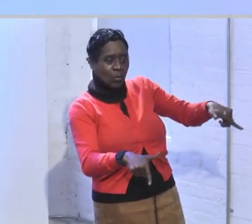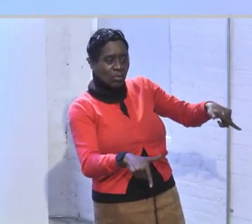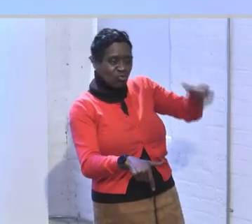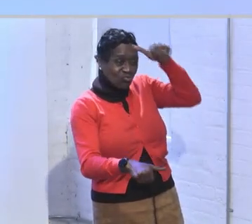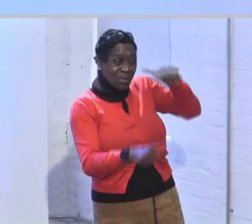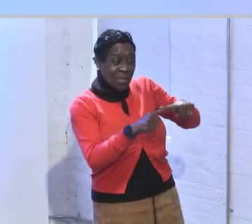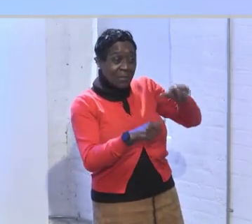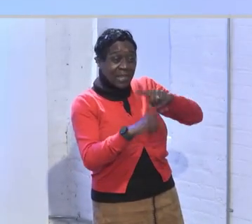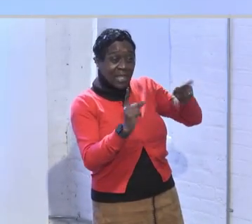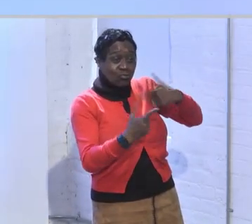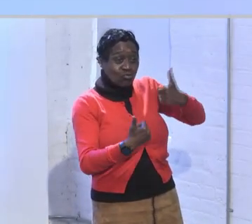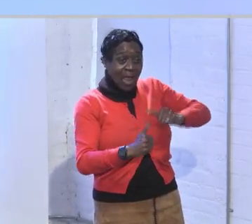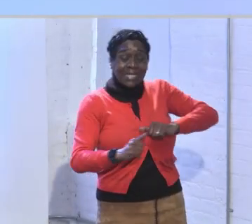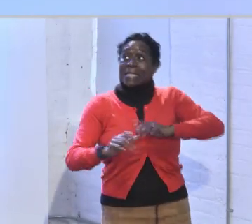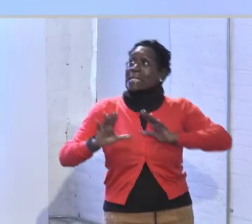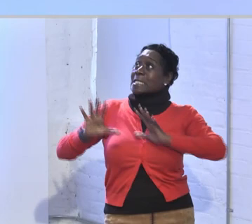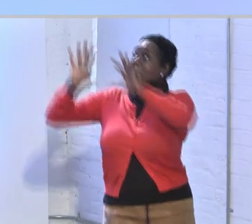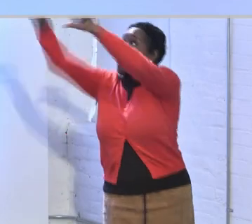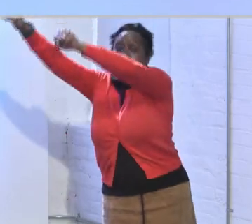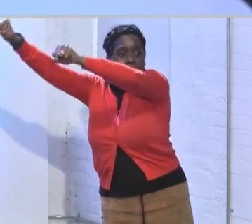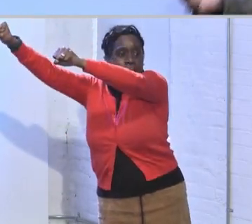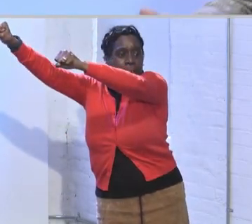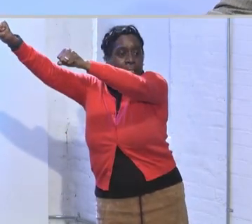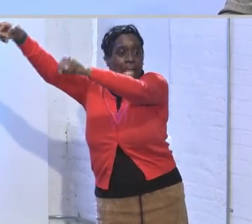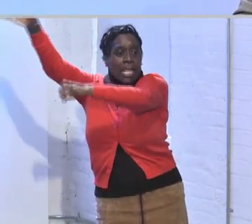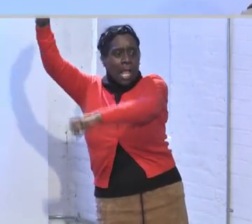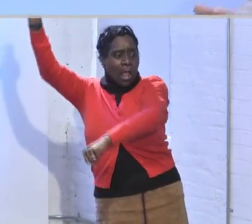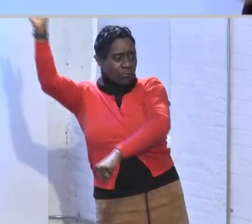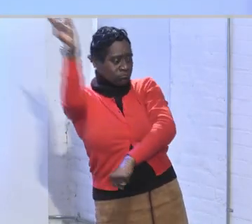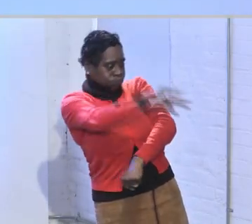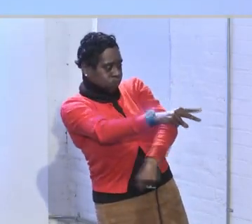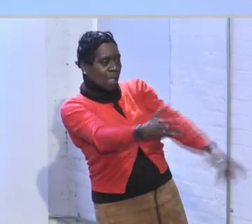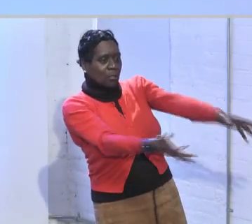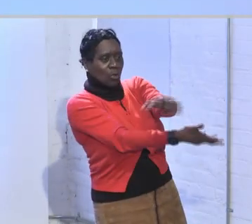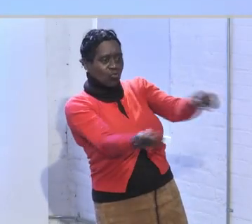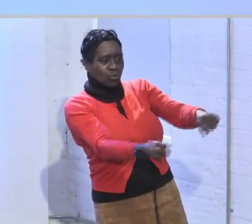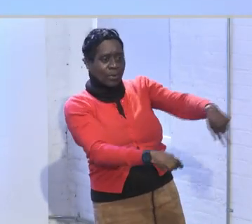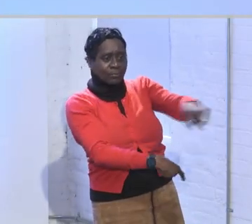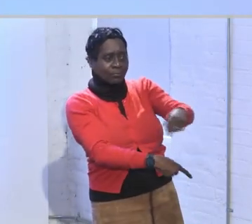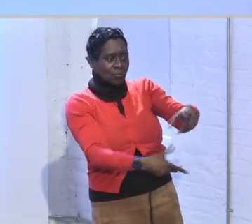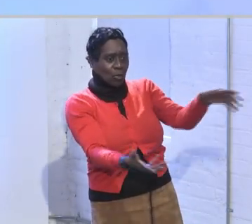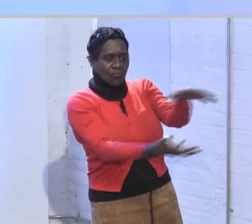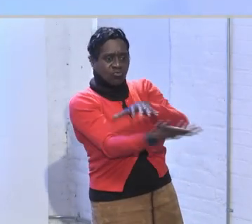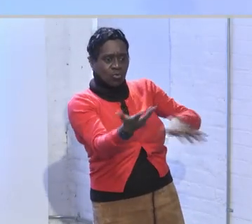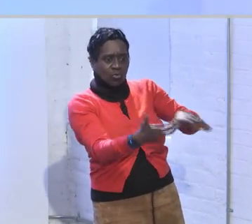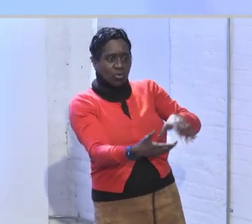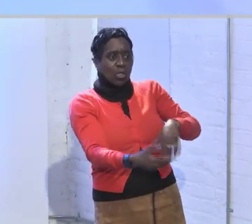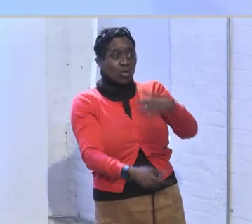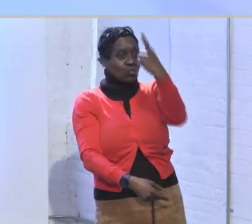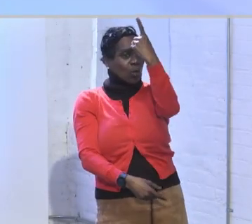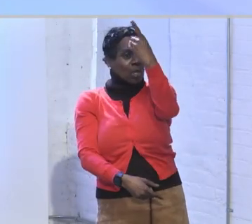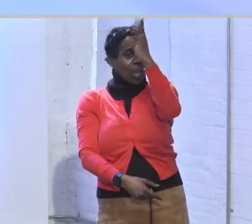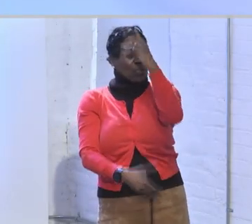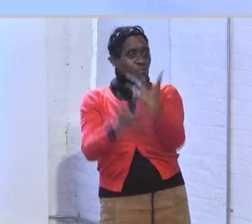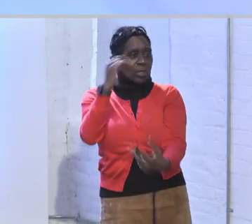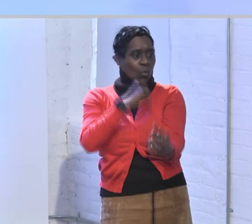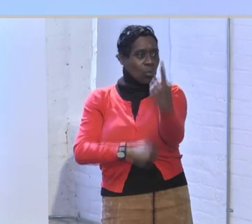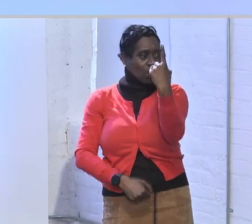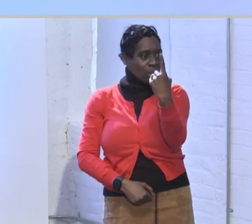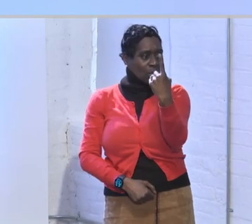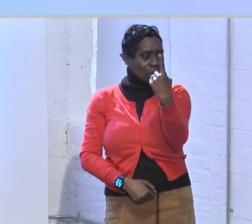referred to himself as us, just what his name Elohim means. It's plural. It's one God, three